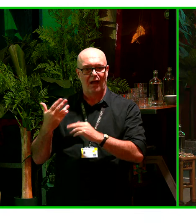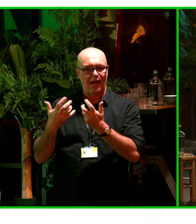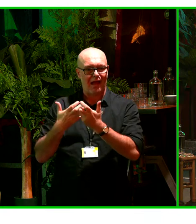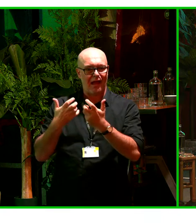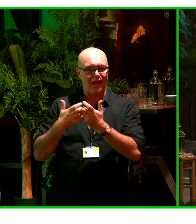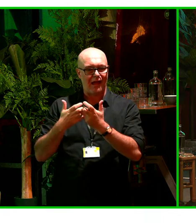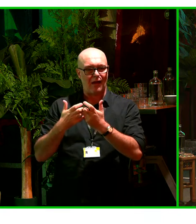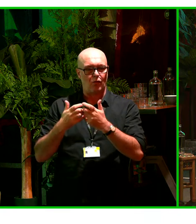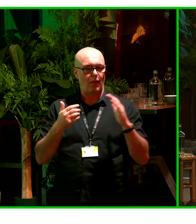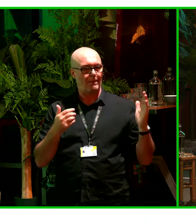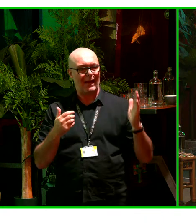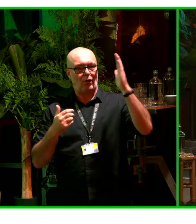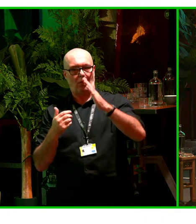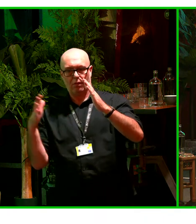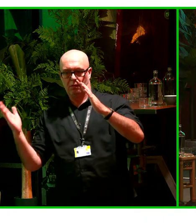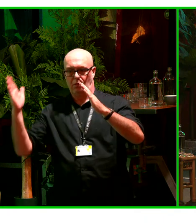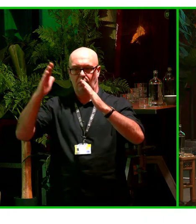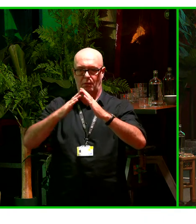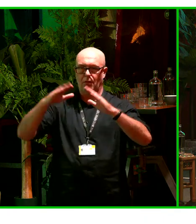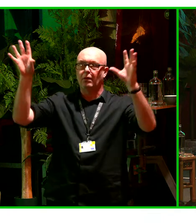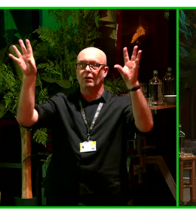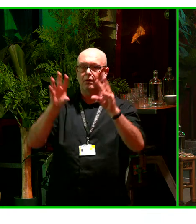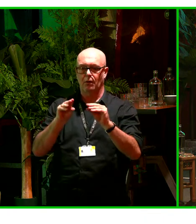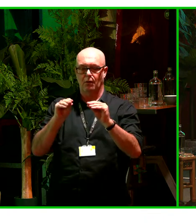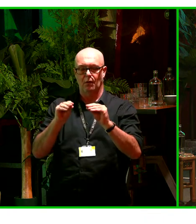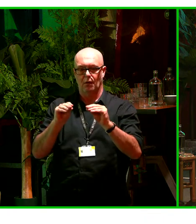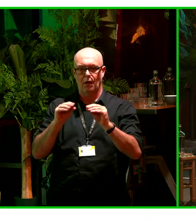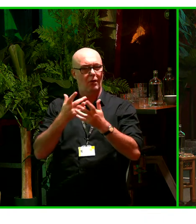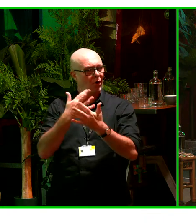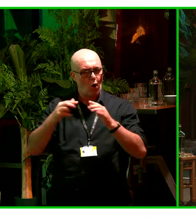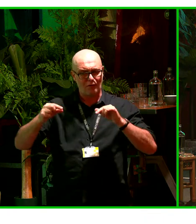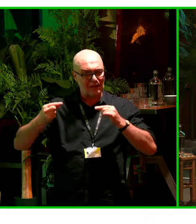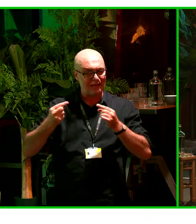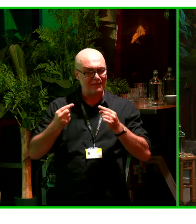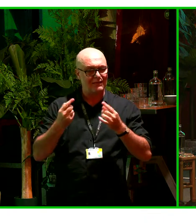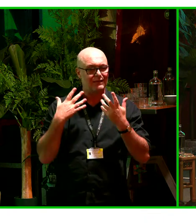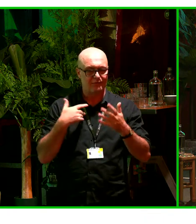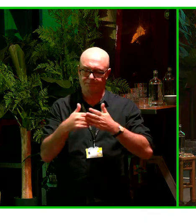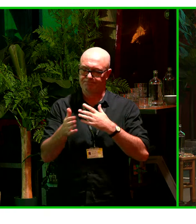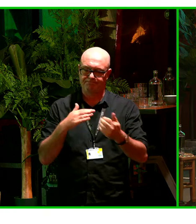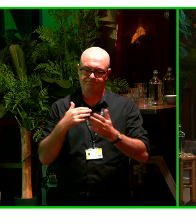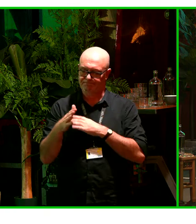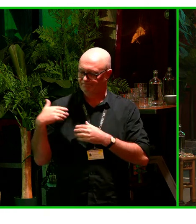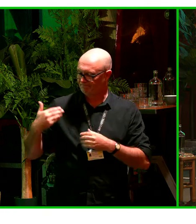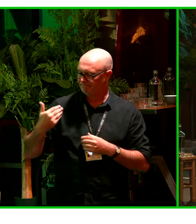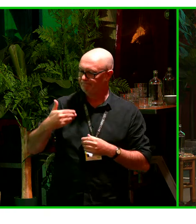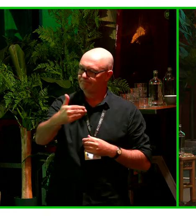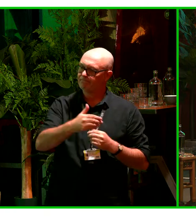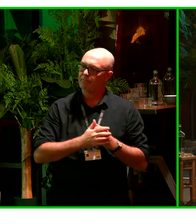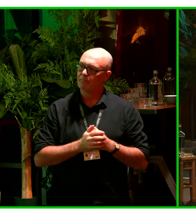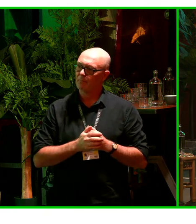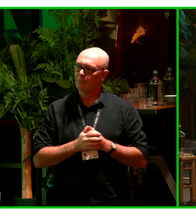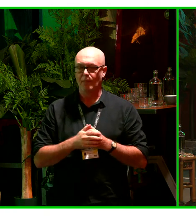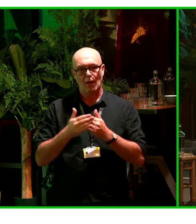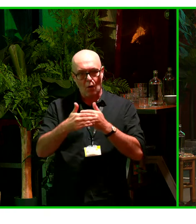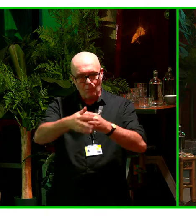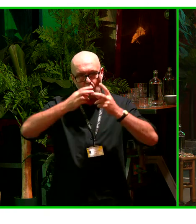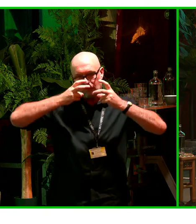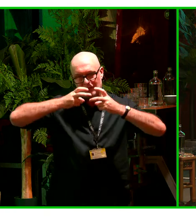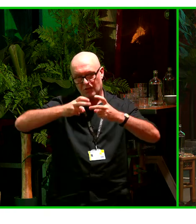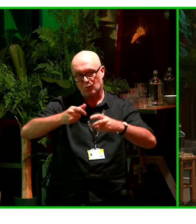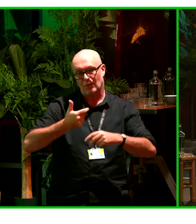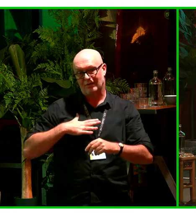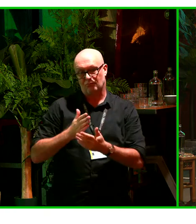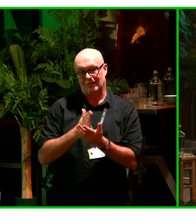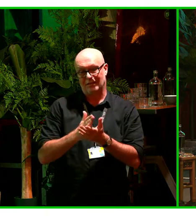roofs of the tallest buildings? So there's a lot of challenges that need to be overcome. More research is needed, as I said before,